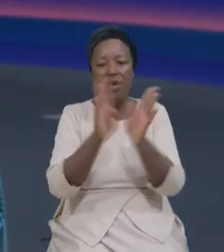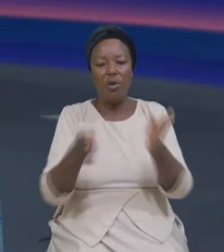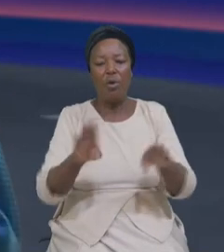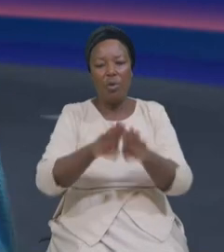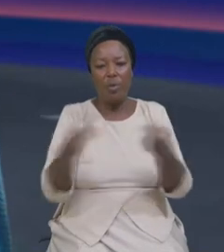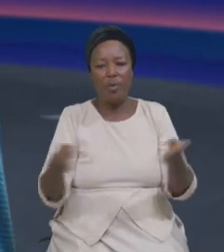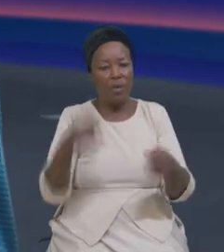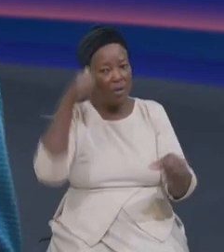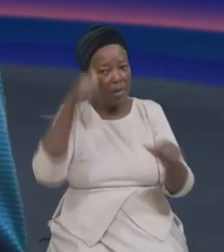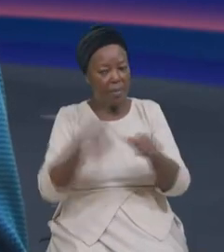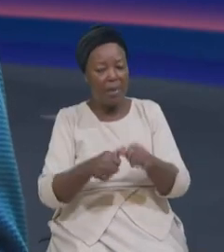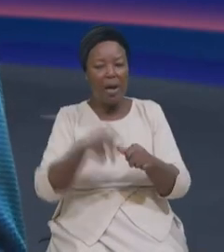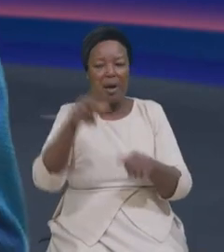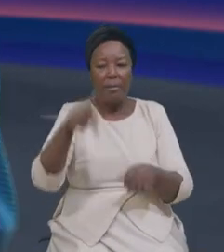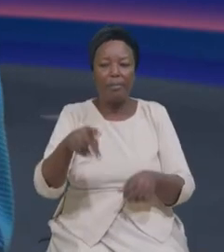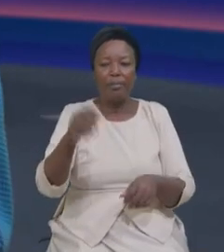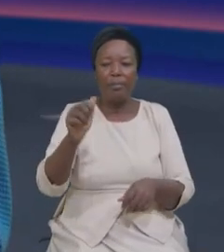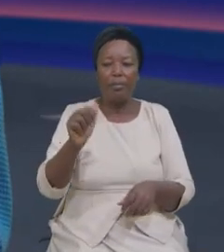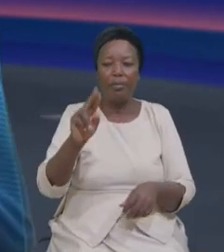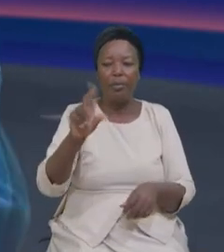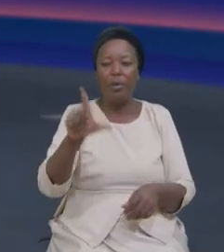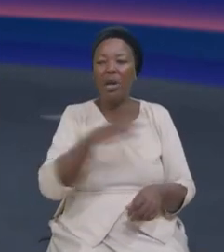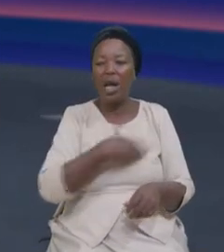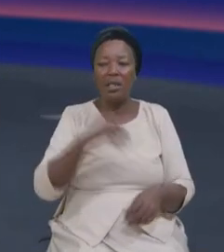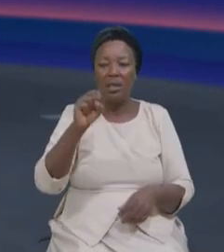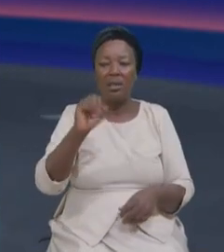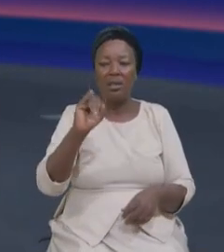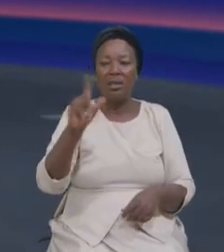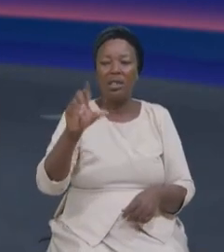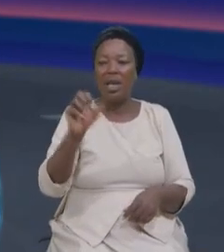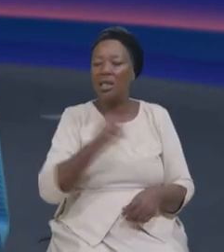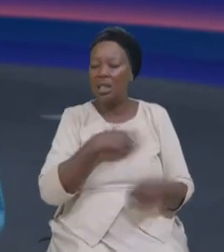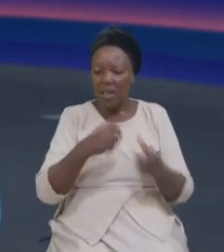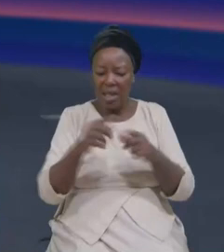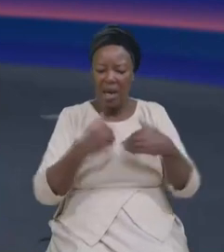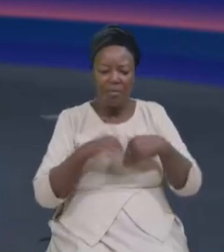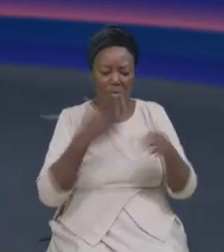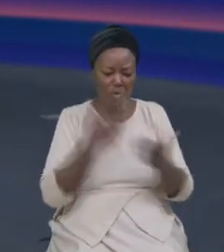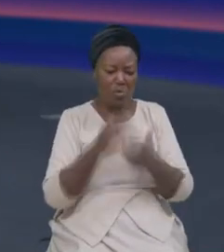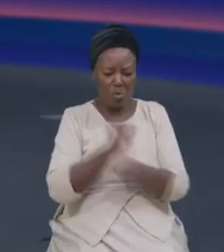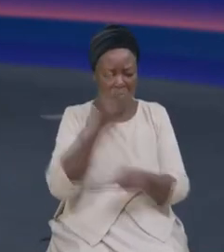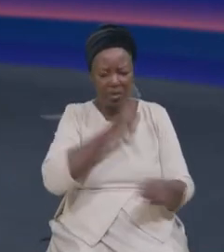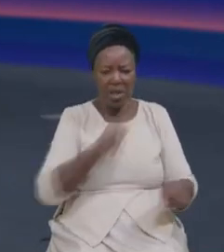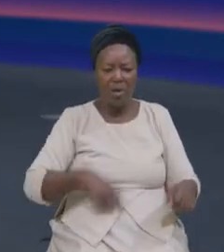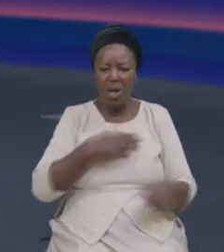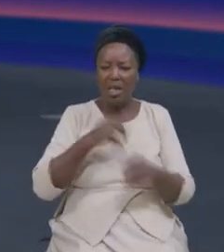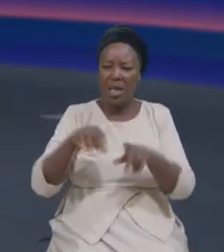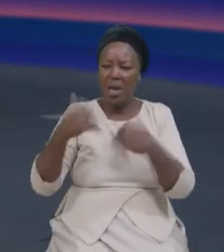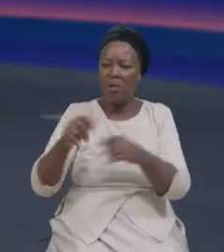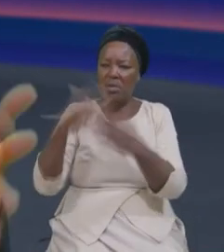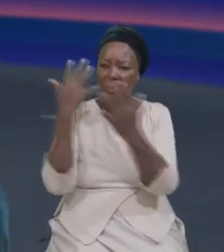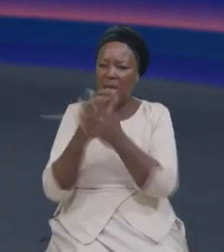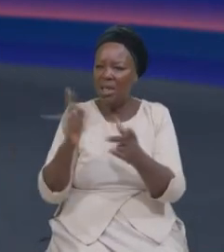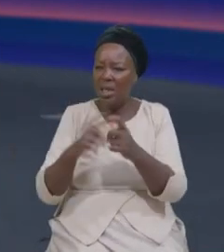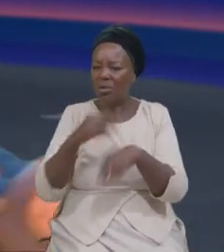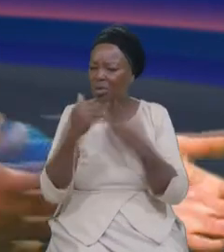Silas? They had done a good work for the Lord, and the good work they have done for the Lord was misinterpreted,